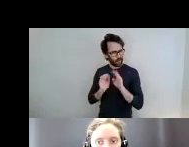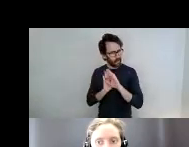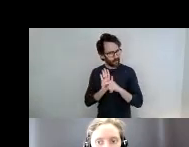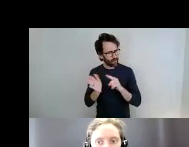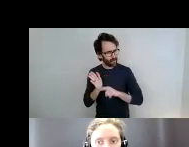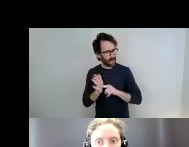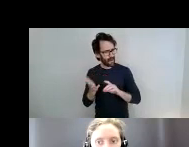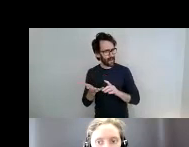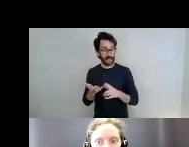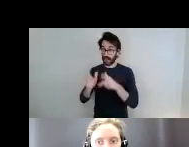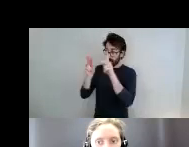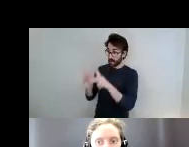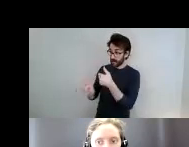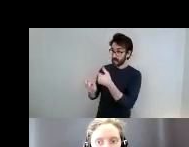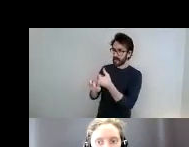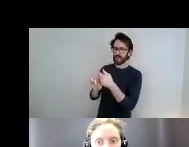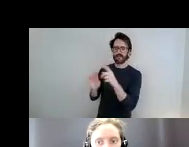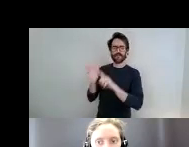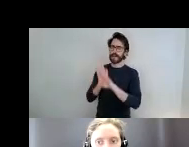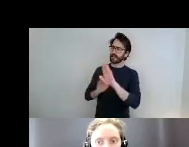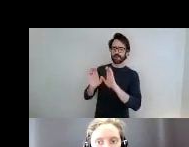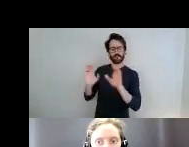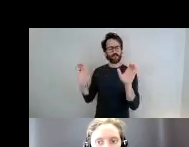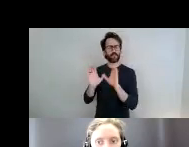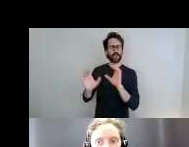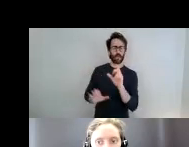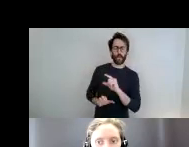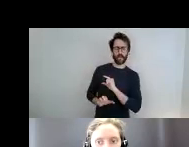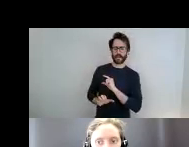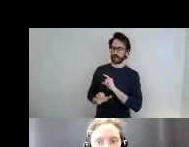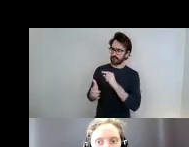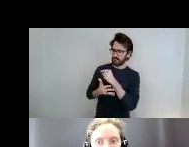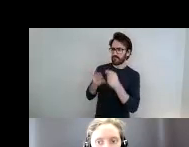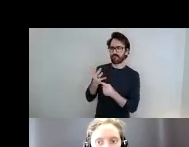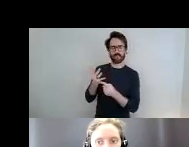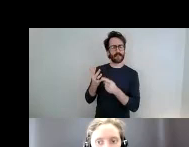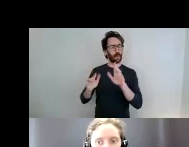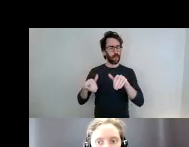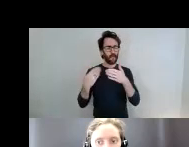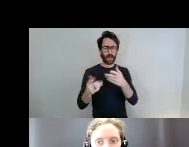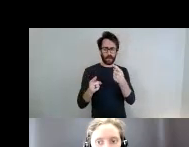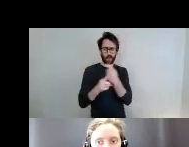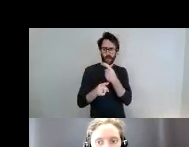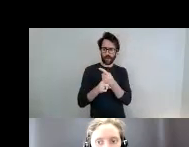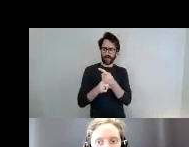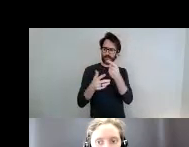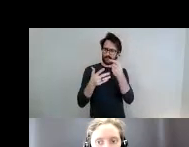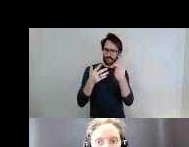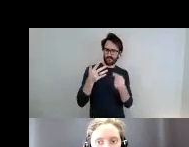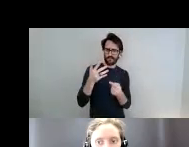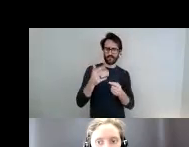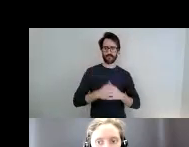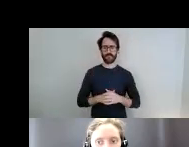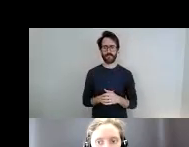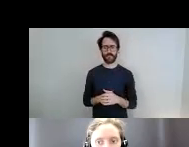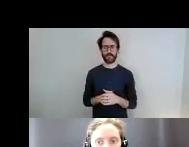person has the qualifications to provide you with the services and products that they are offering. And two ways to check